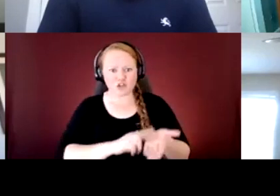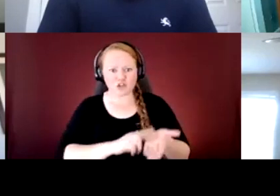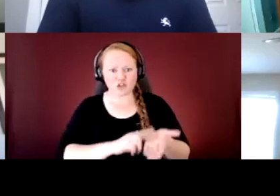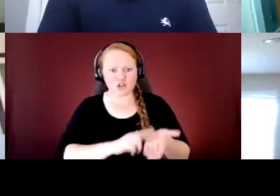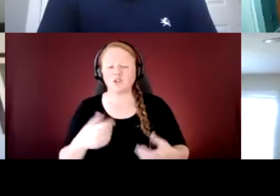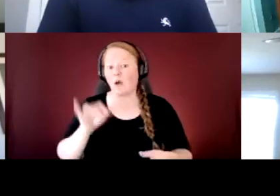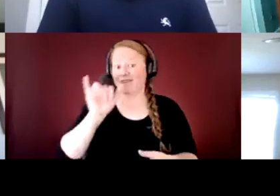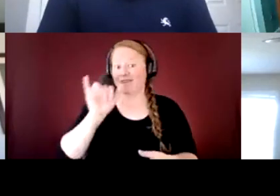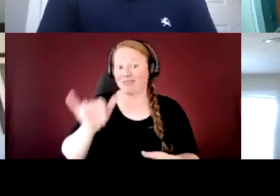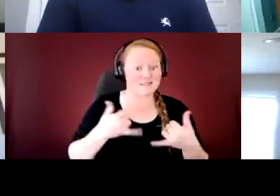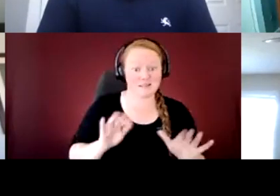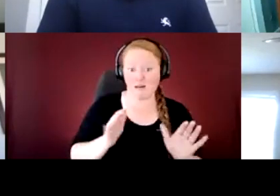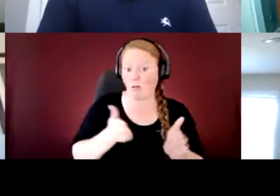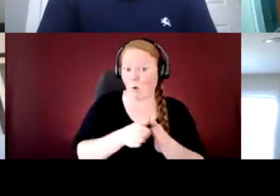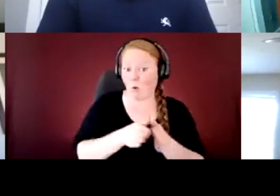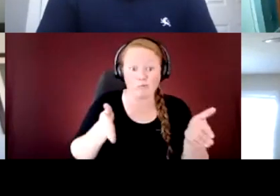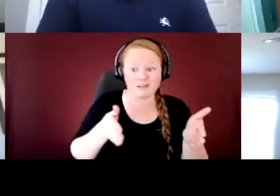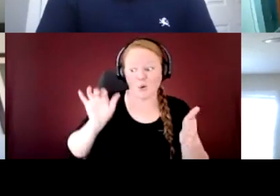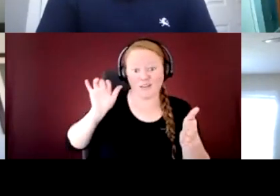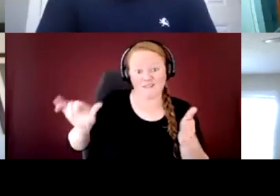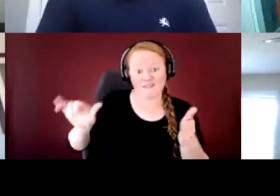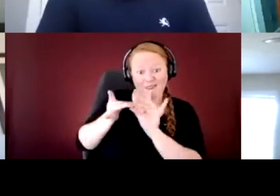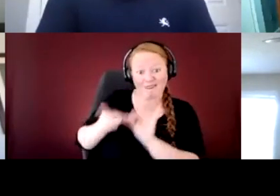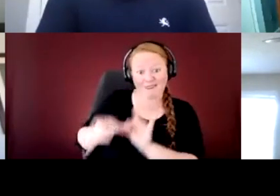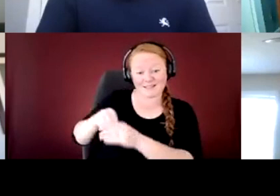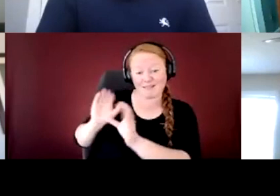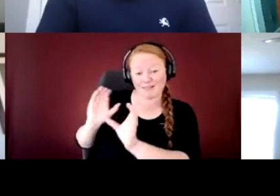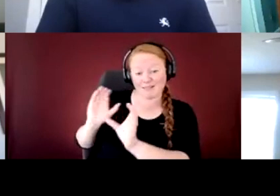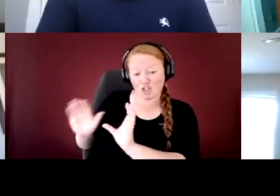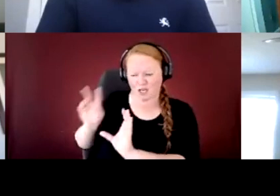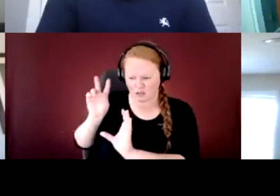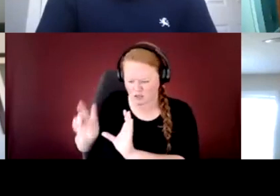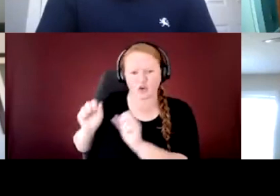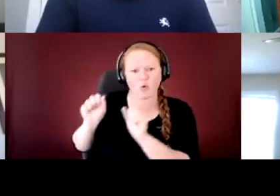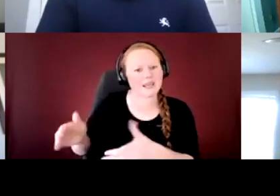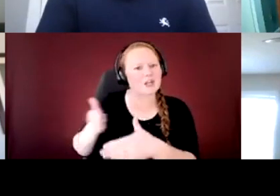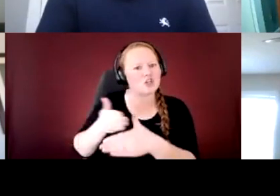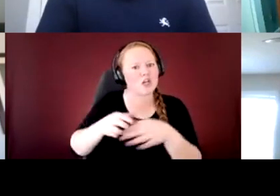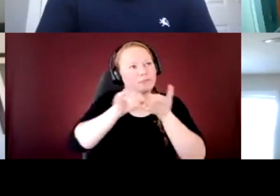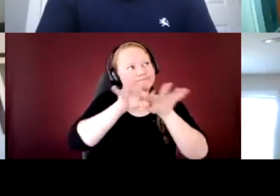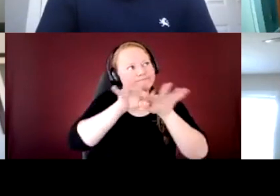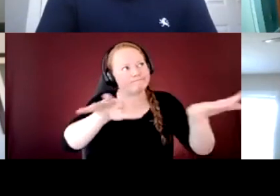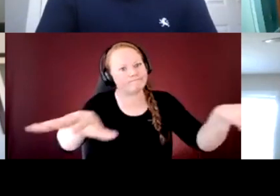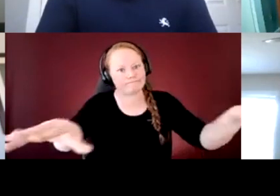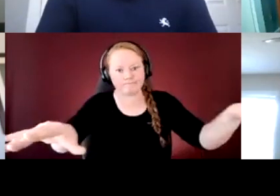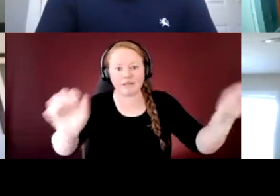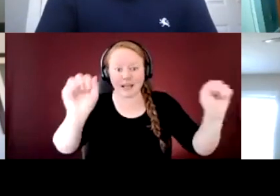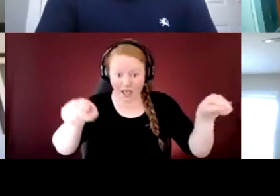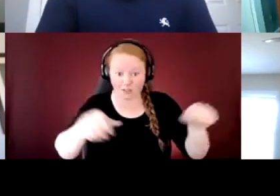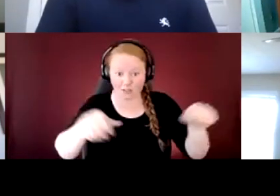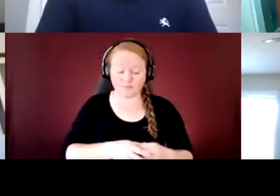we will drop that link in the chat as well, so that can be shared more widely. And so